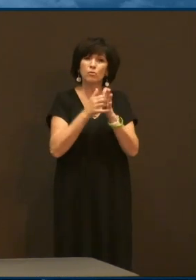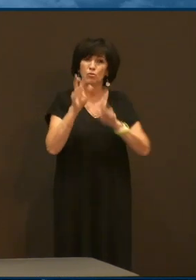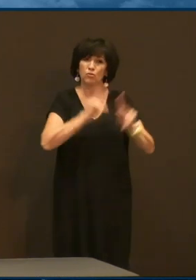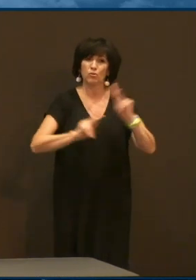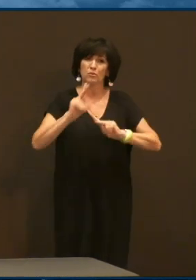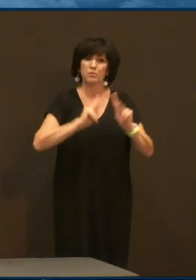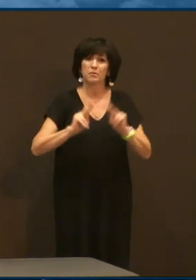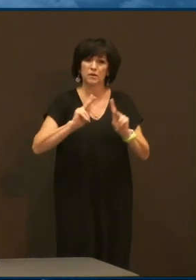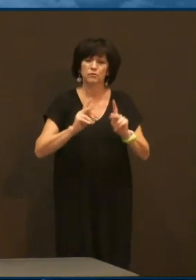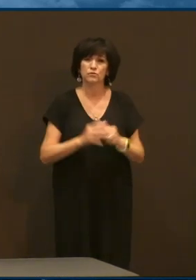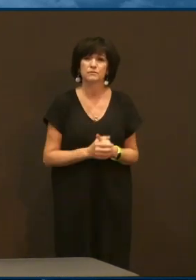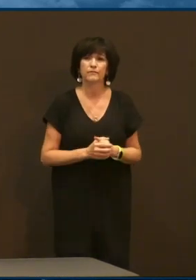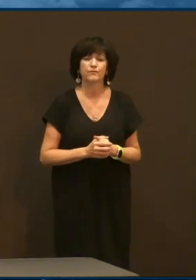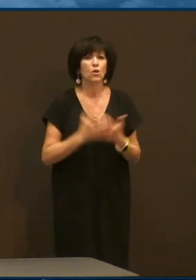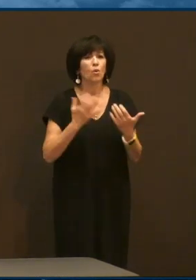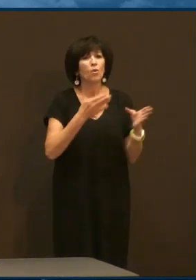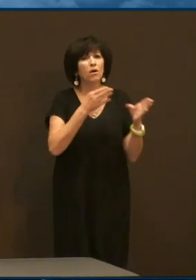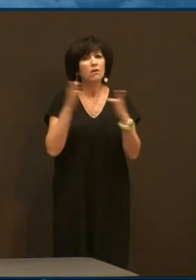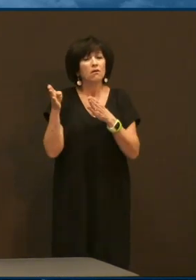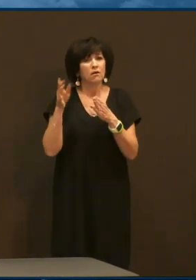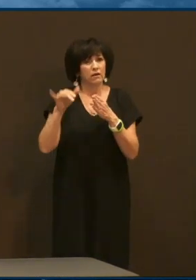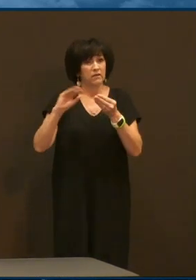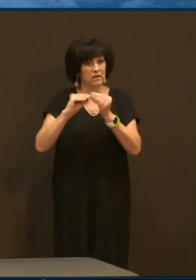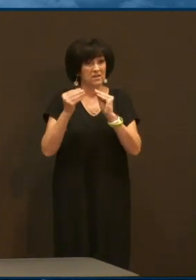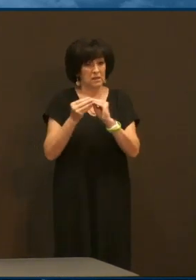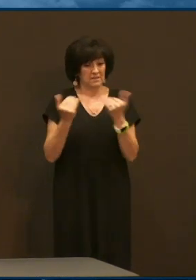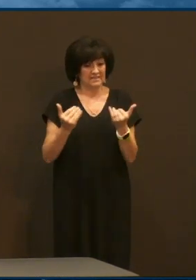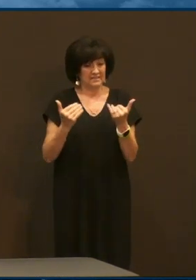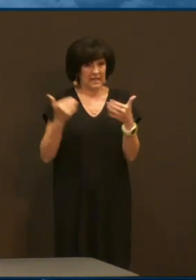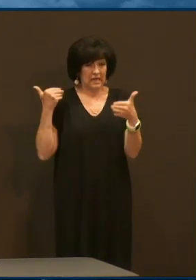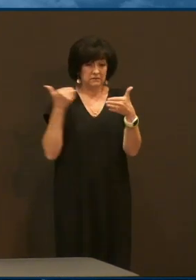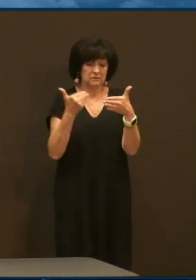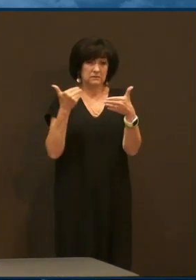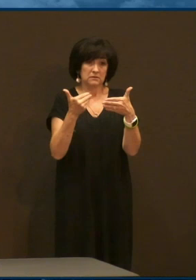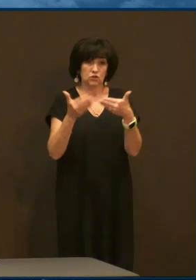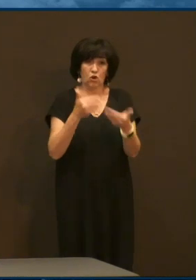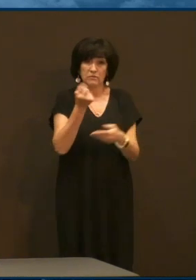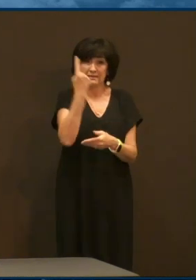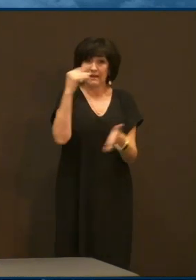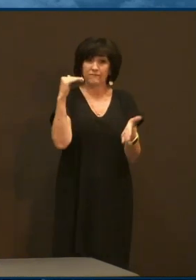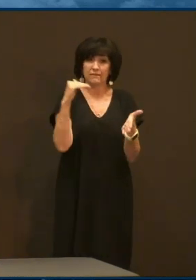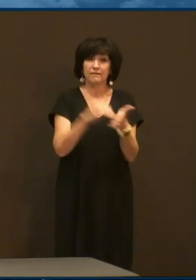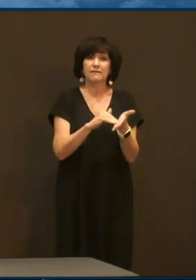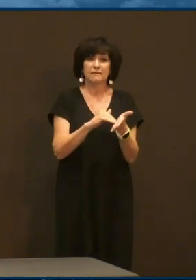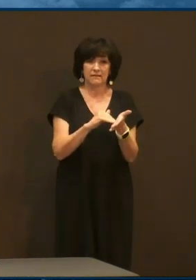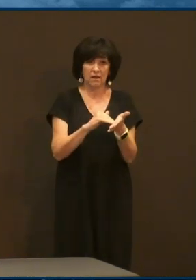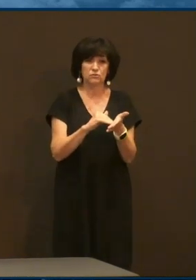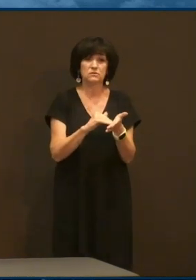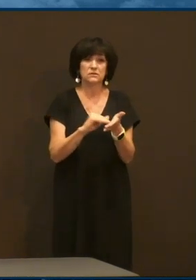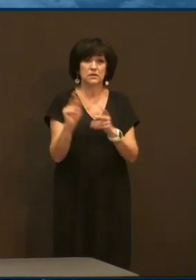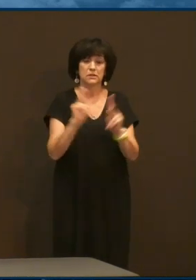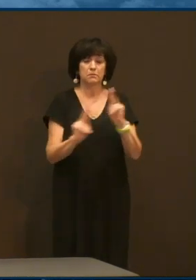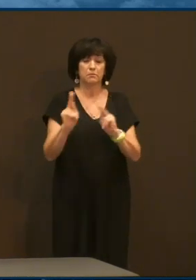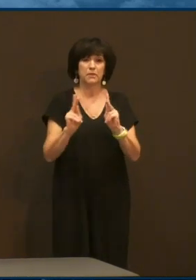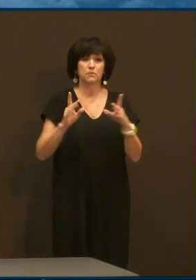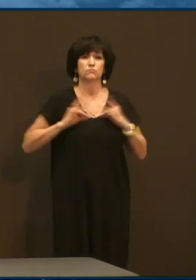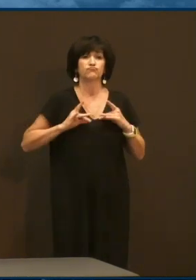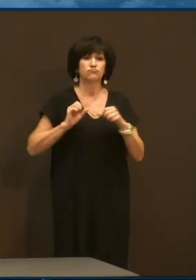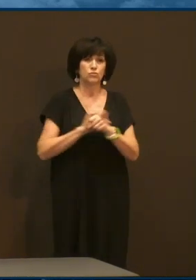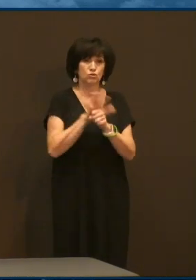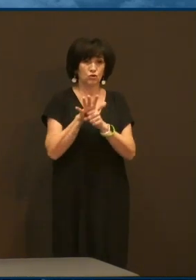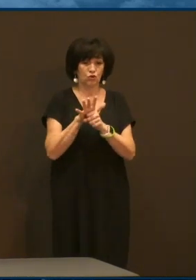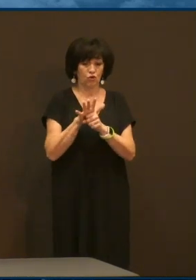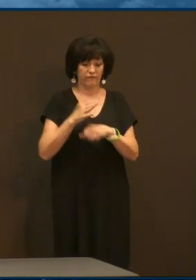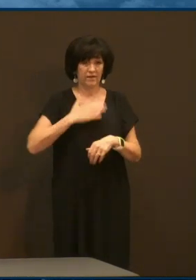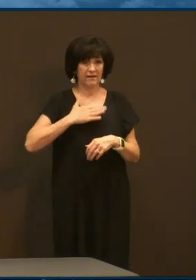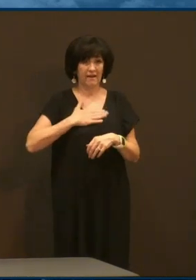we're closing in on 11,000 positive cases across our state. A.J. Schall, who is heading up